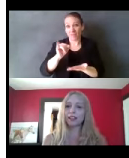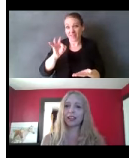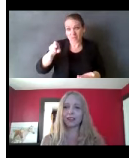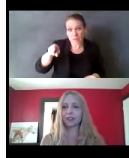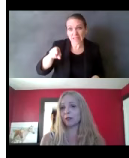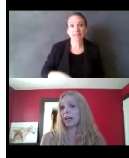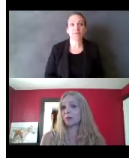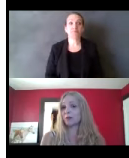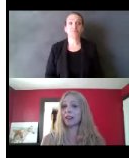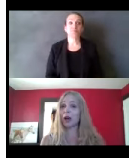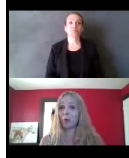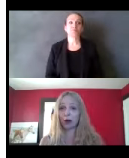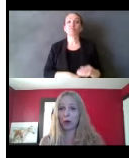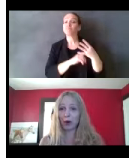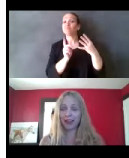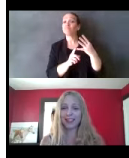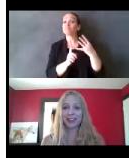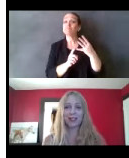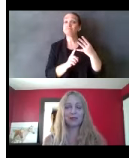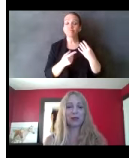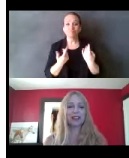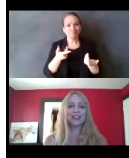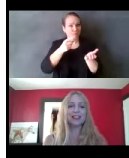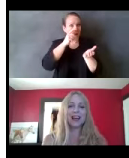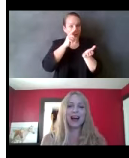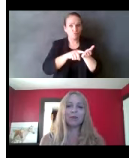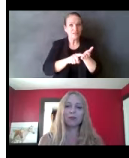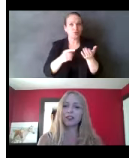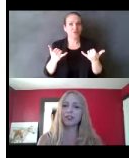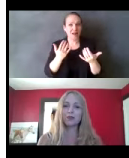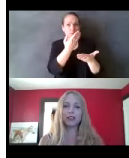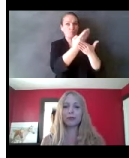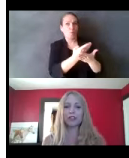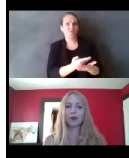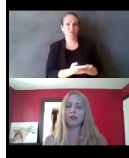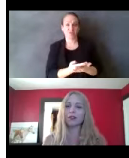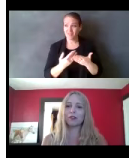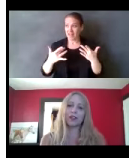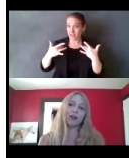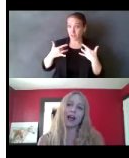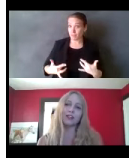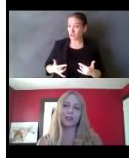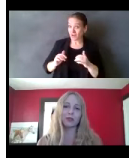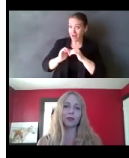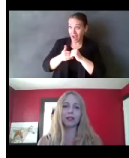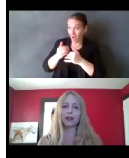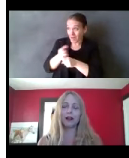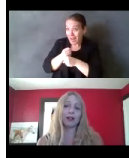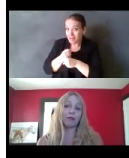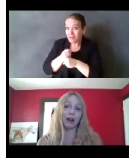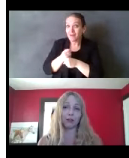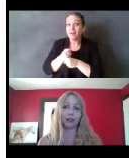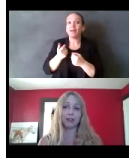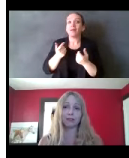is telling us, and as we find out more and more as they explore this, depression is really a result of interactions between